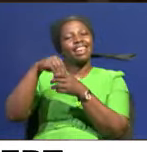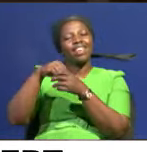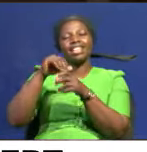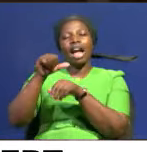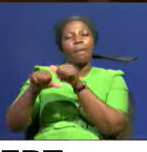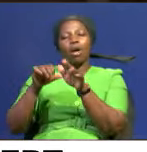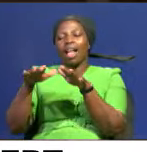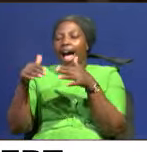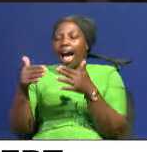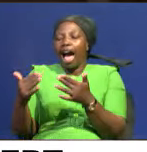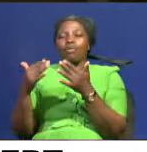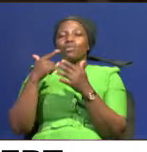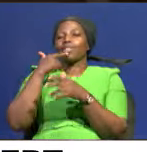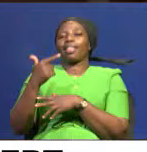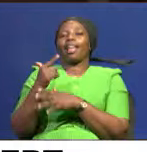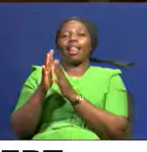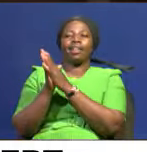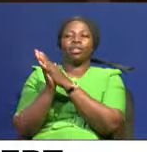the story.